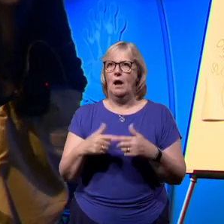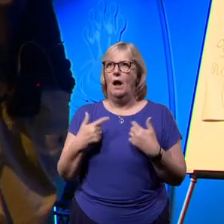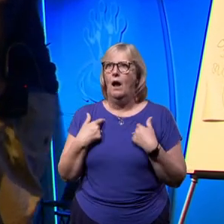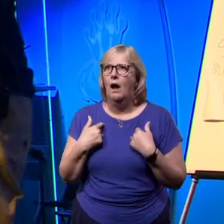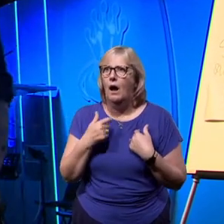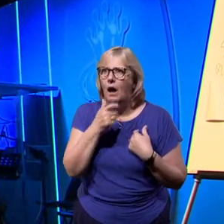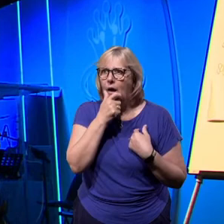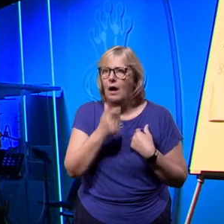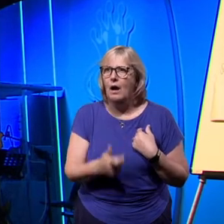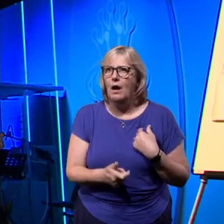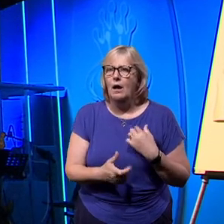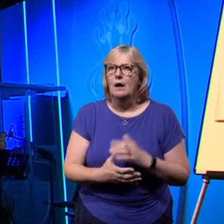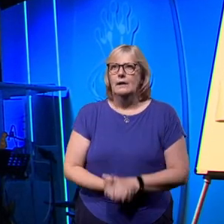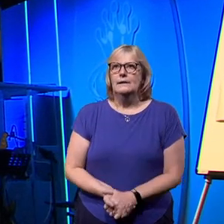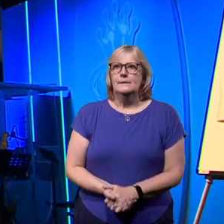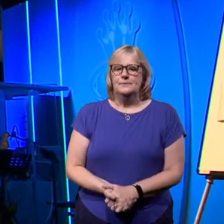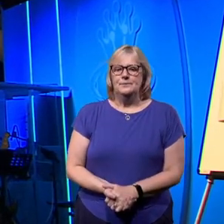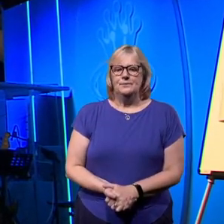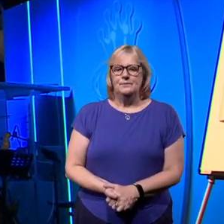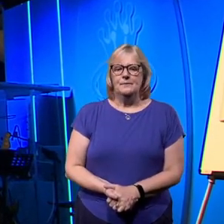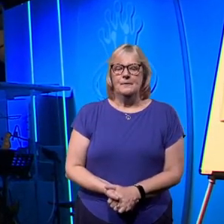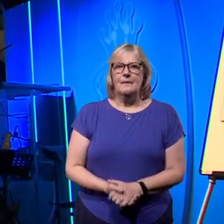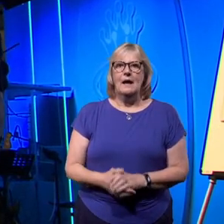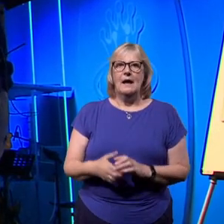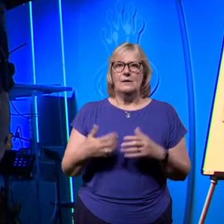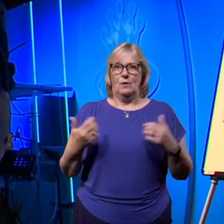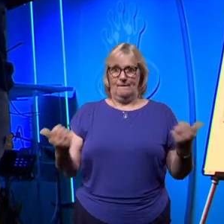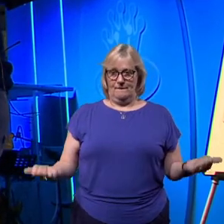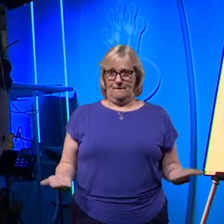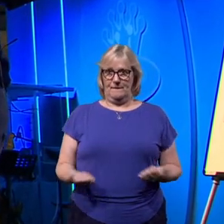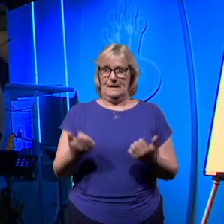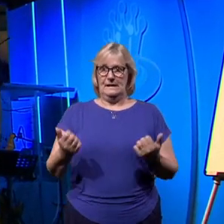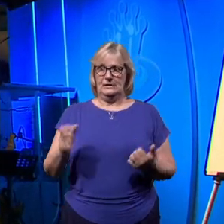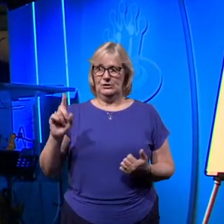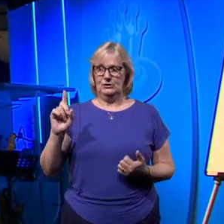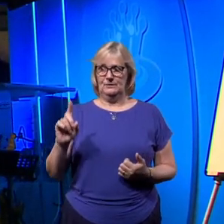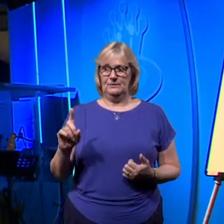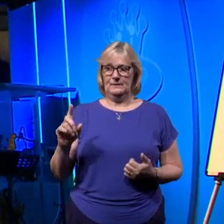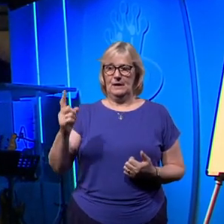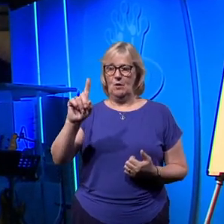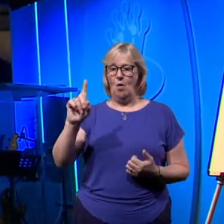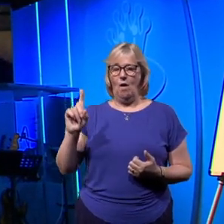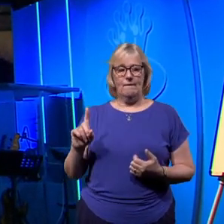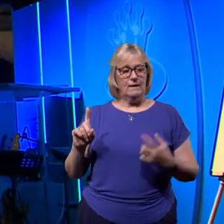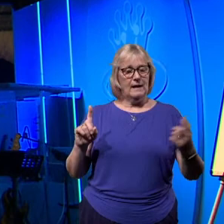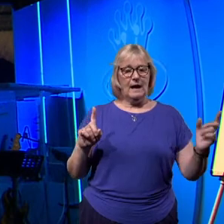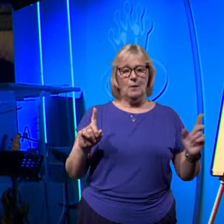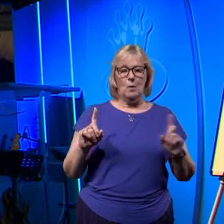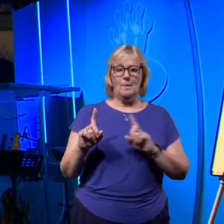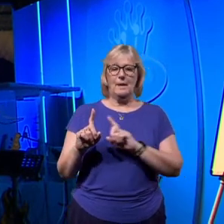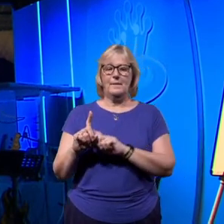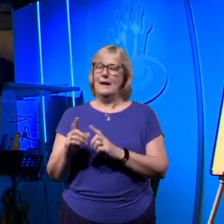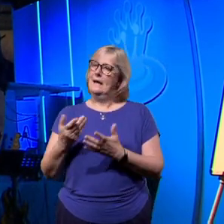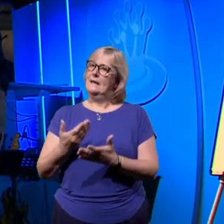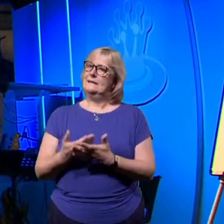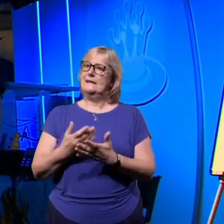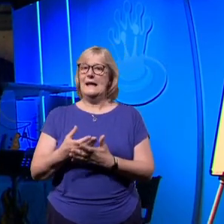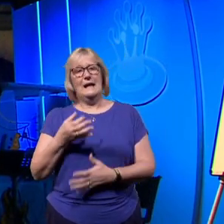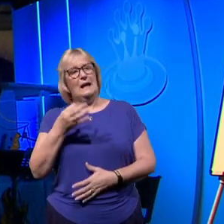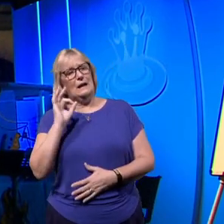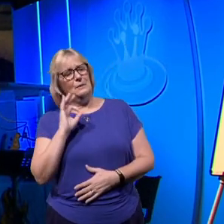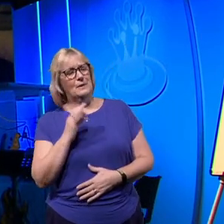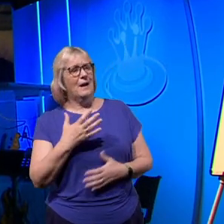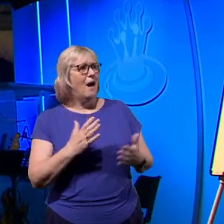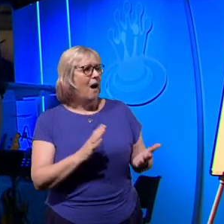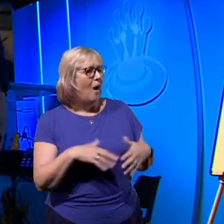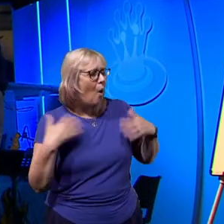And afterwards, I walked around behind to see him. He was my boss, just to sort of console him. And he was sitting there having a cup of tea. And I said, Richard,